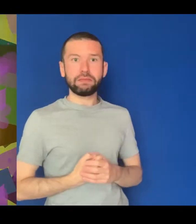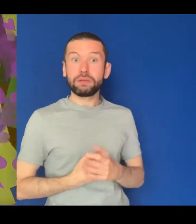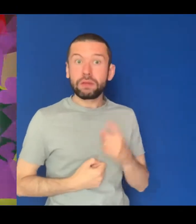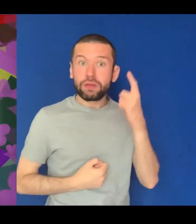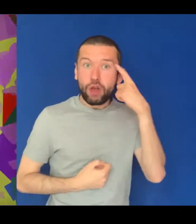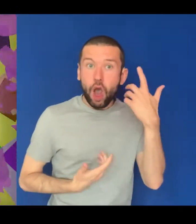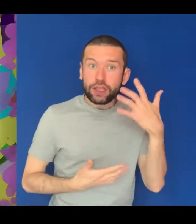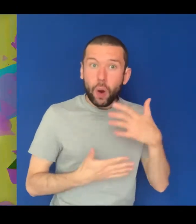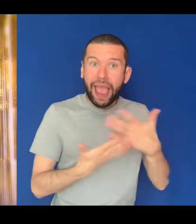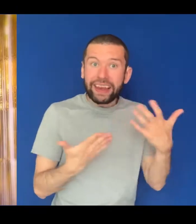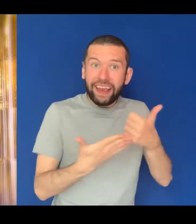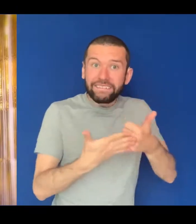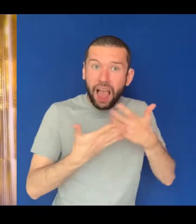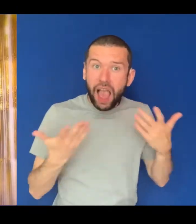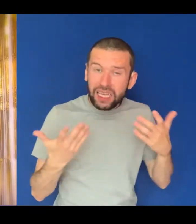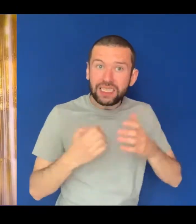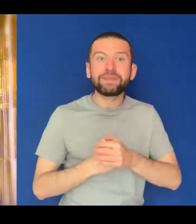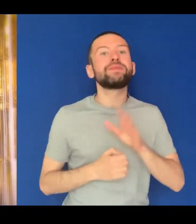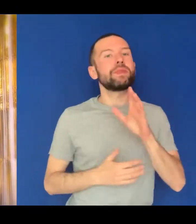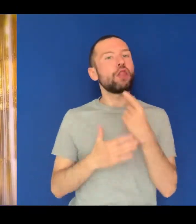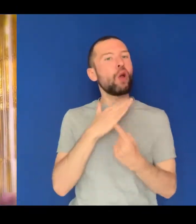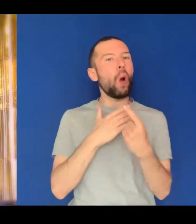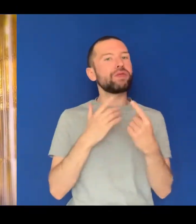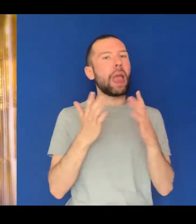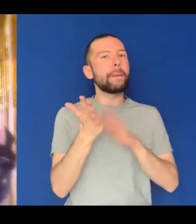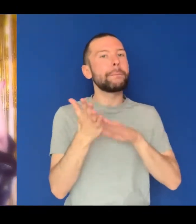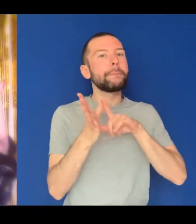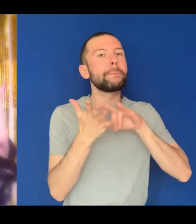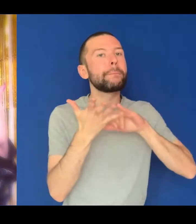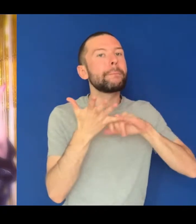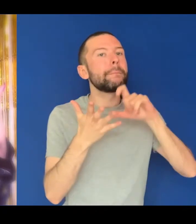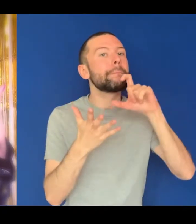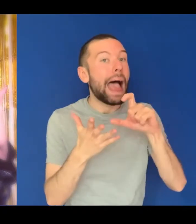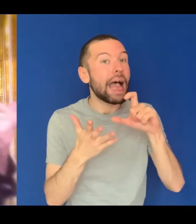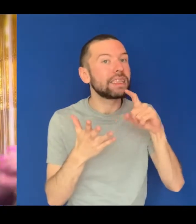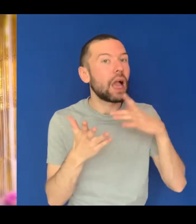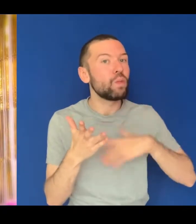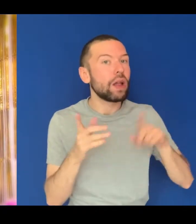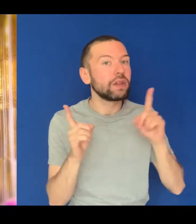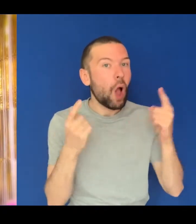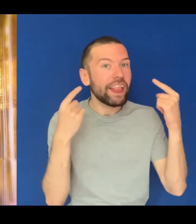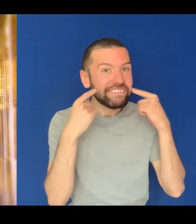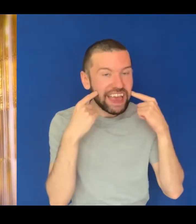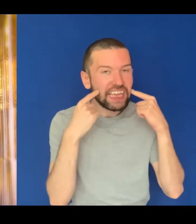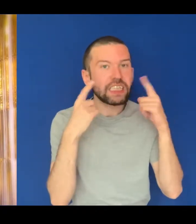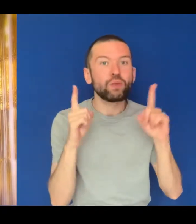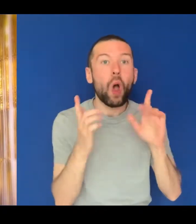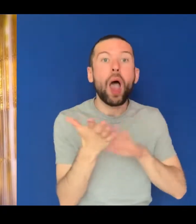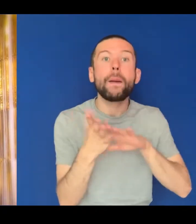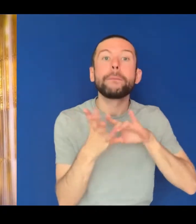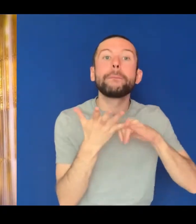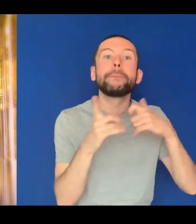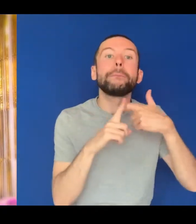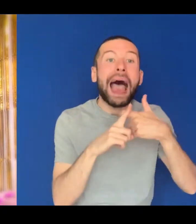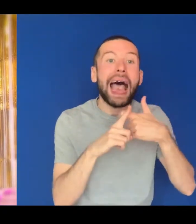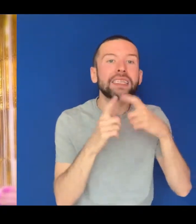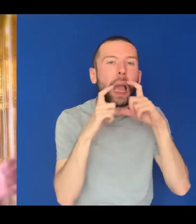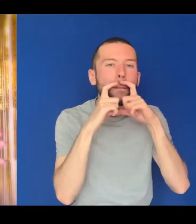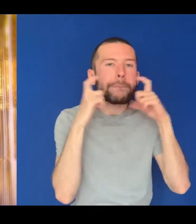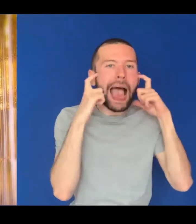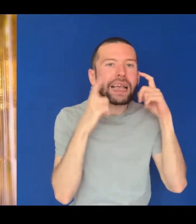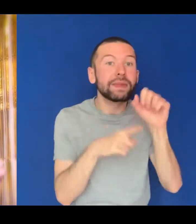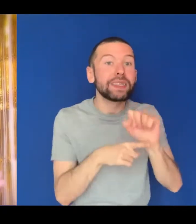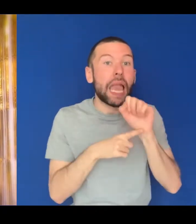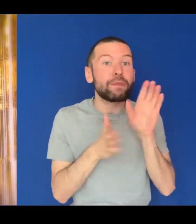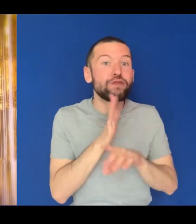False advice. The only mask I want near this face is a mask keeping me safe from COVID, and that mask